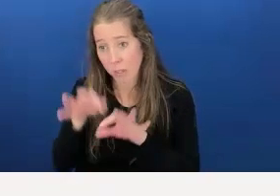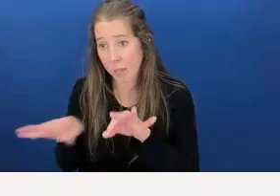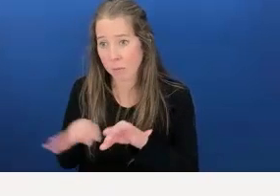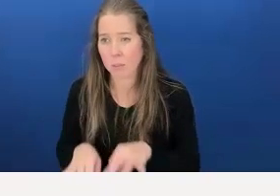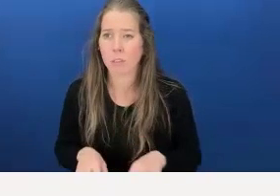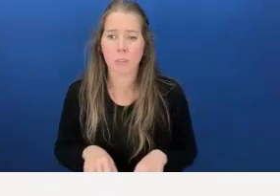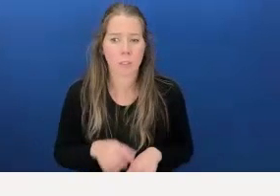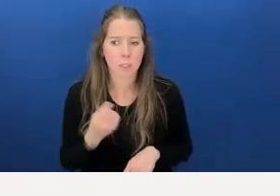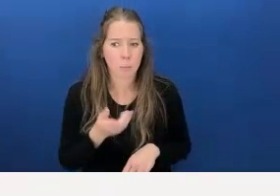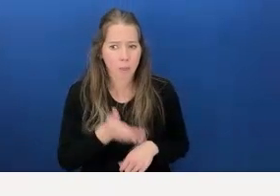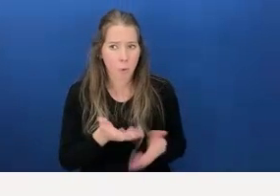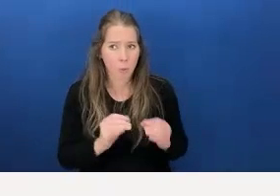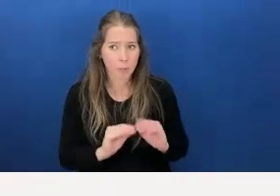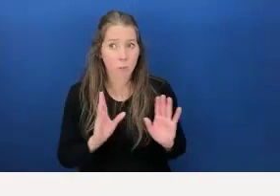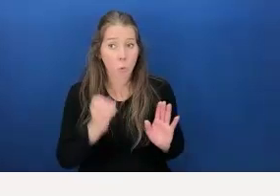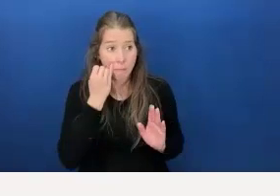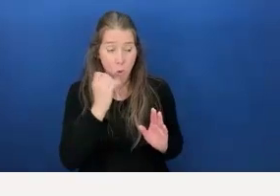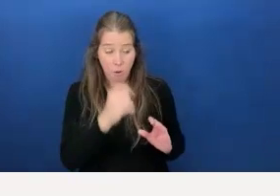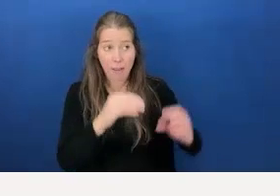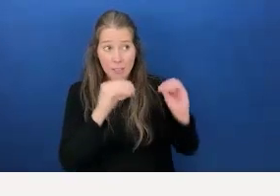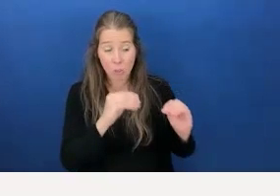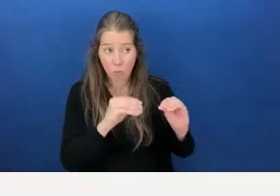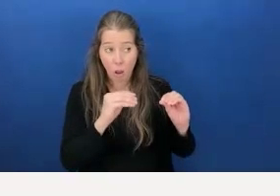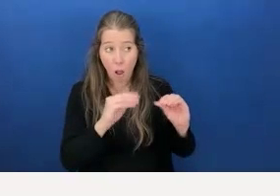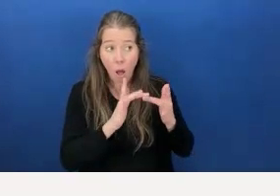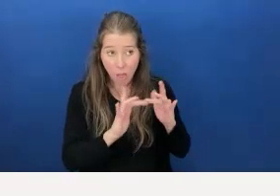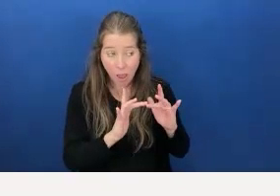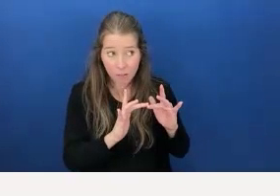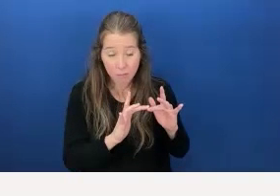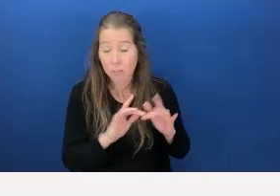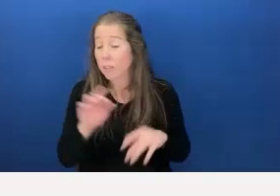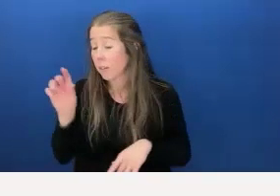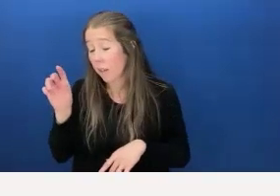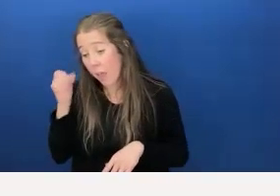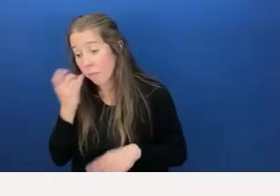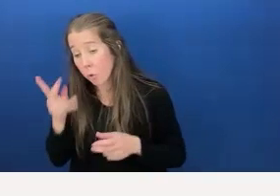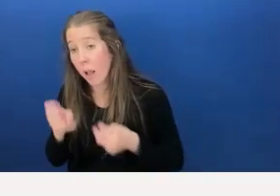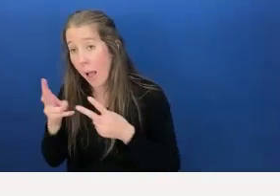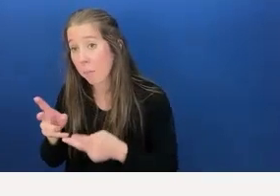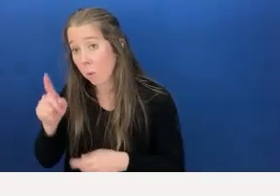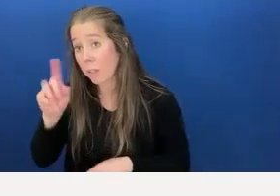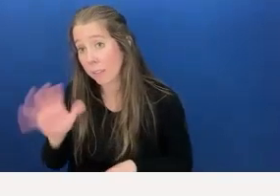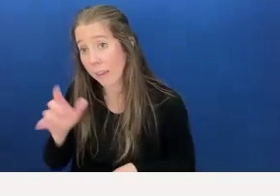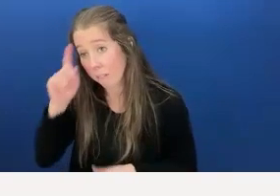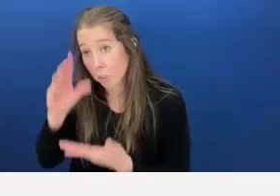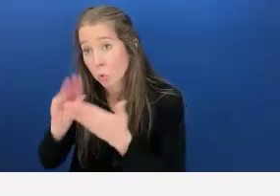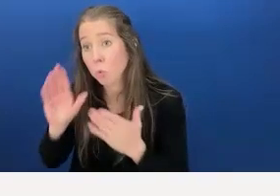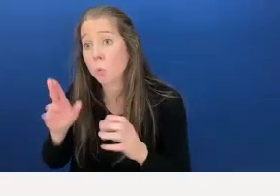to clarify, even if you're not teaching online. If you're putting them in Canvas for students to use,